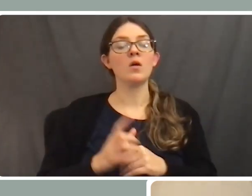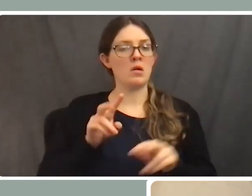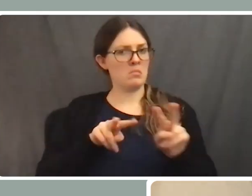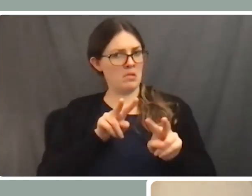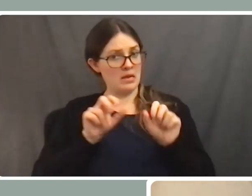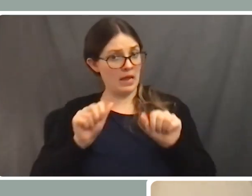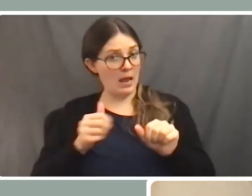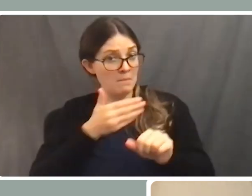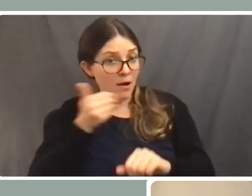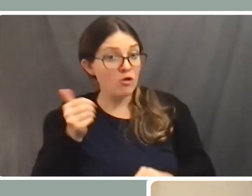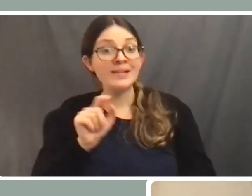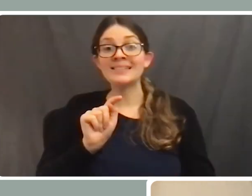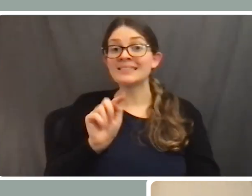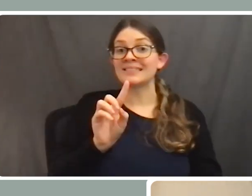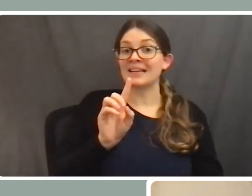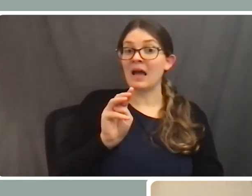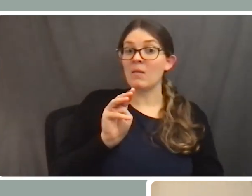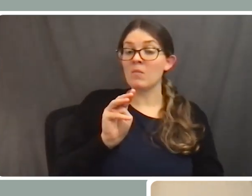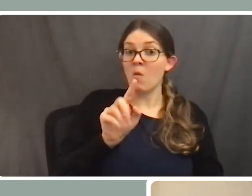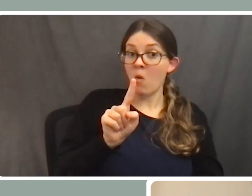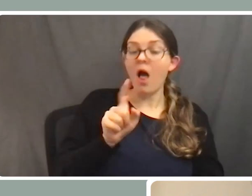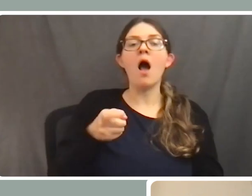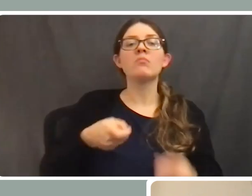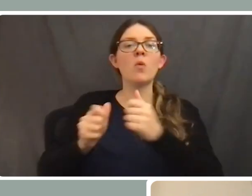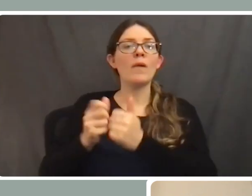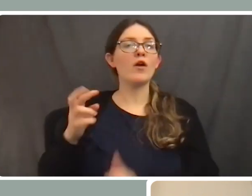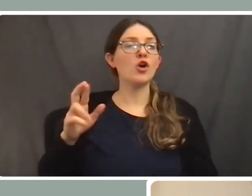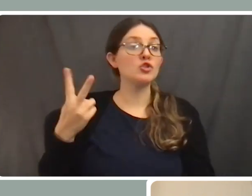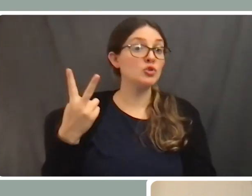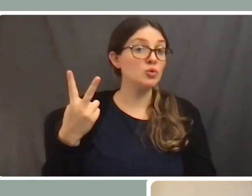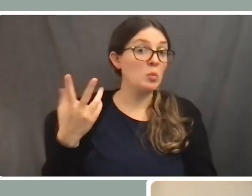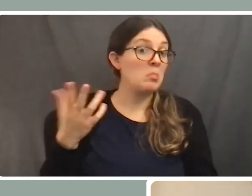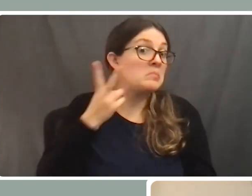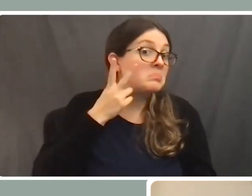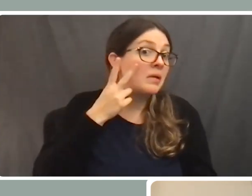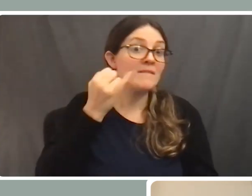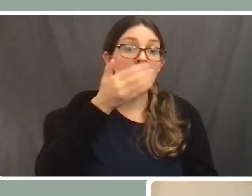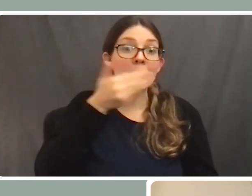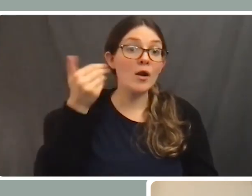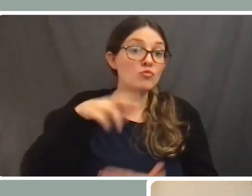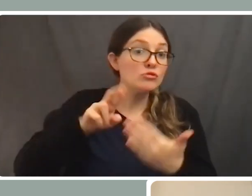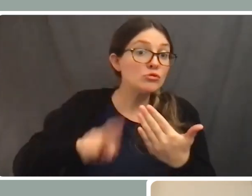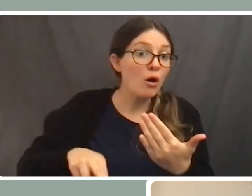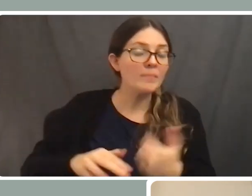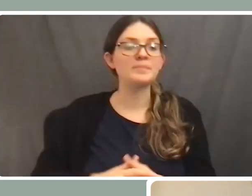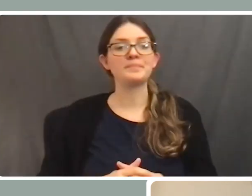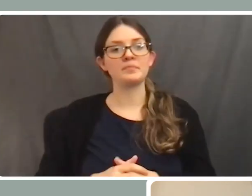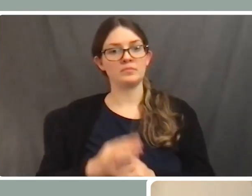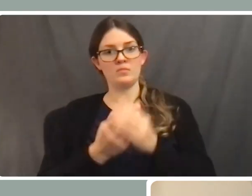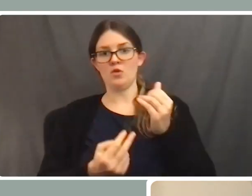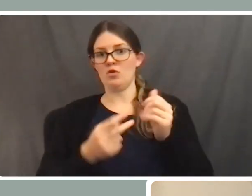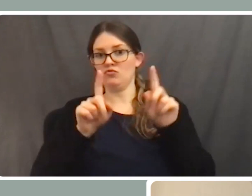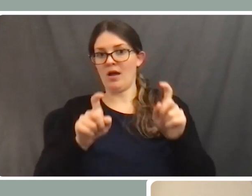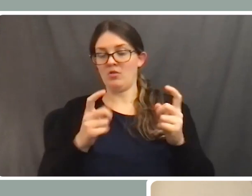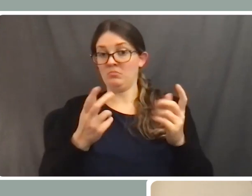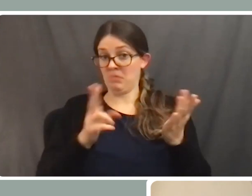Can we actually replace it with Enhertu and achieve better outcomes for those women? So both of those trials are enrolling now. They're